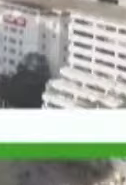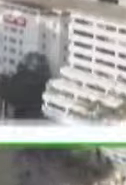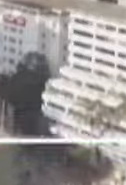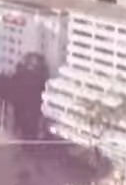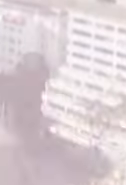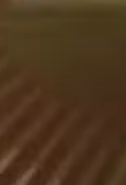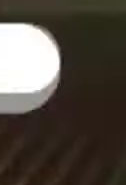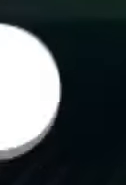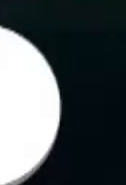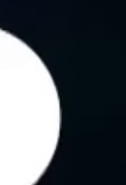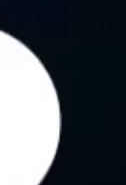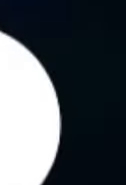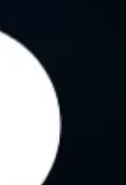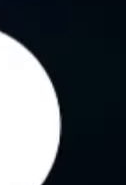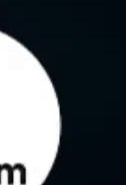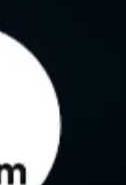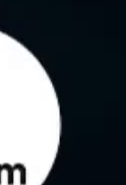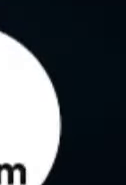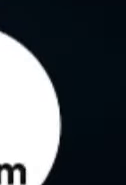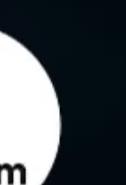a.m.